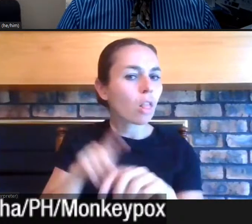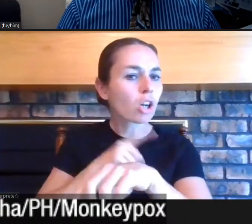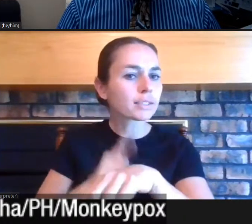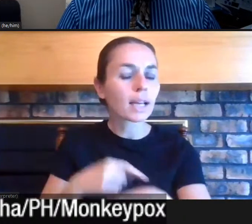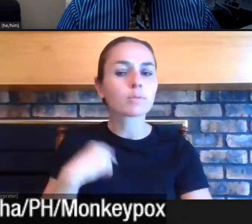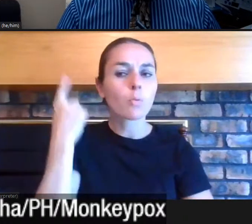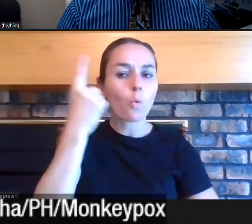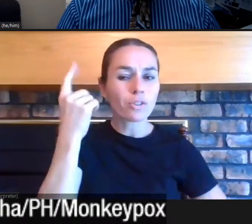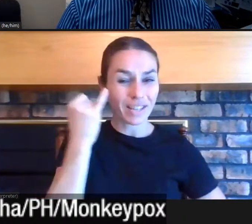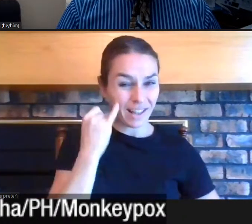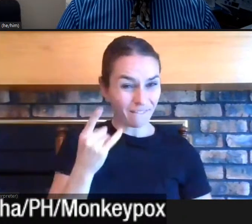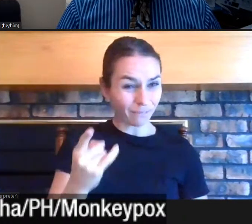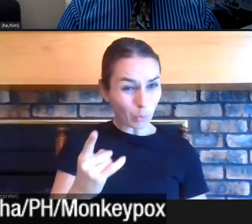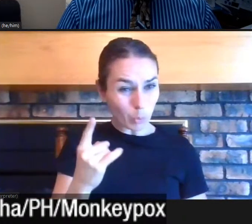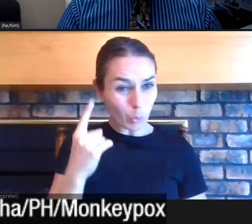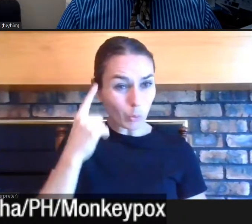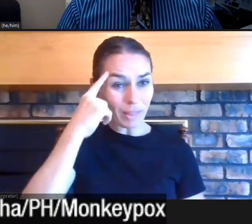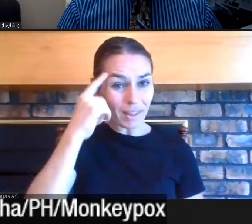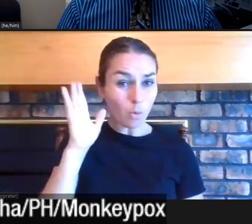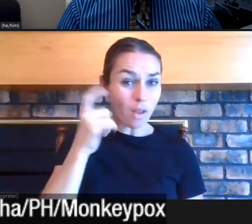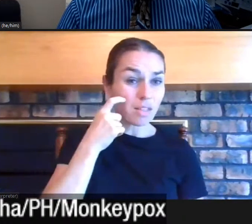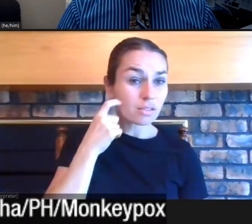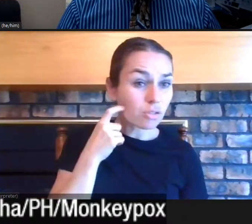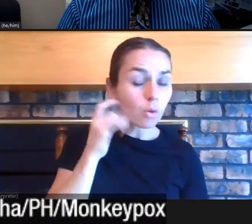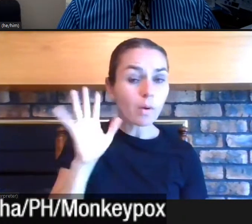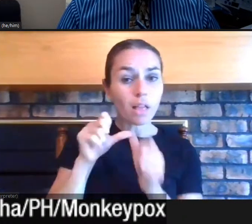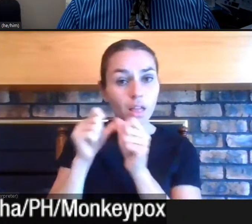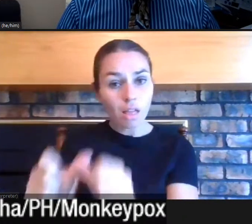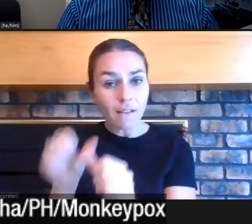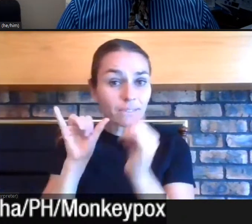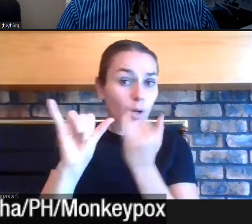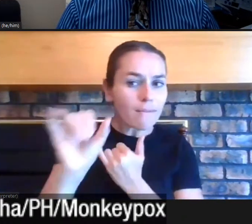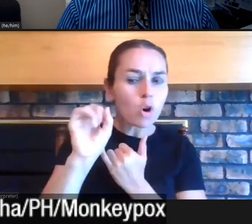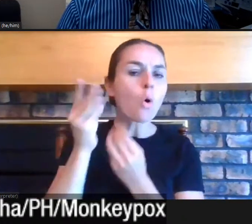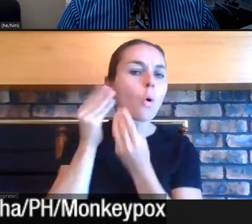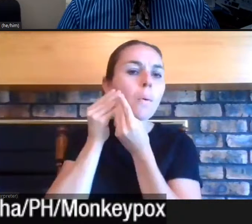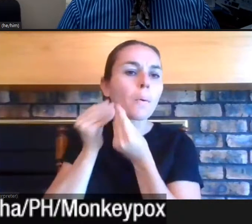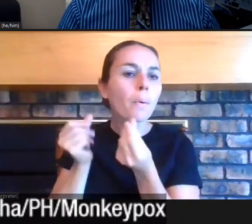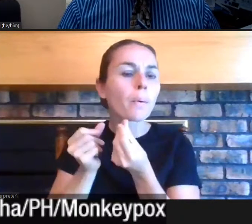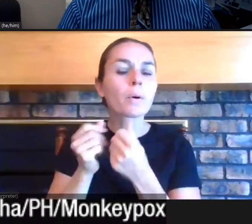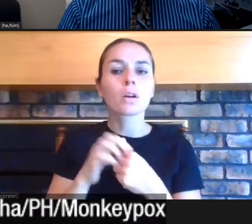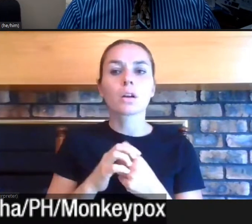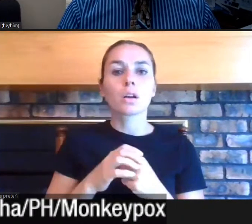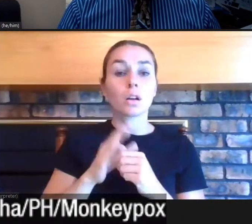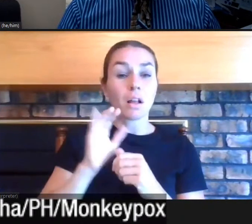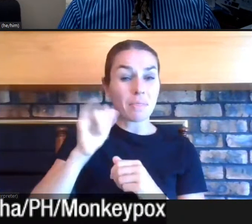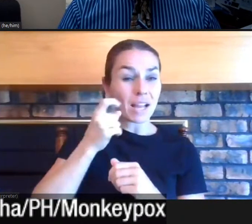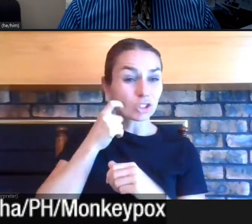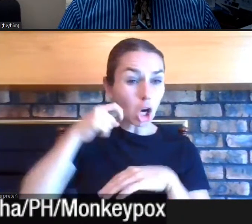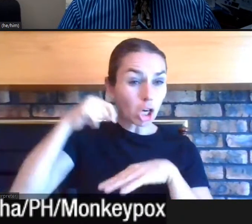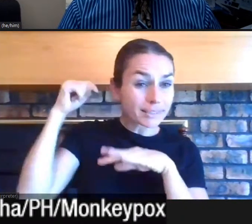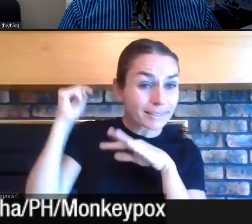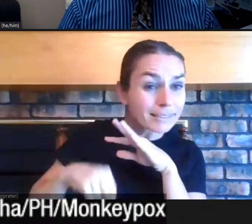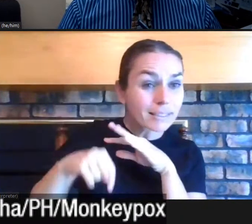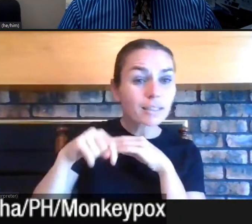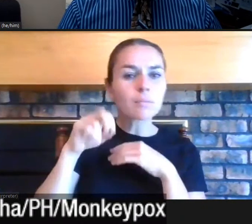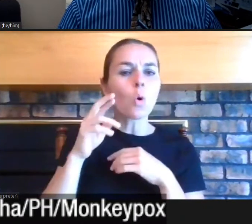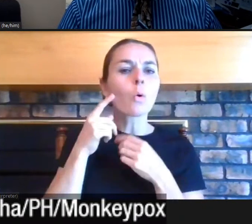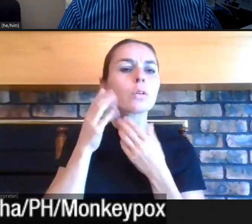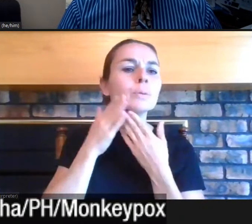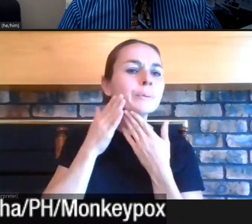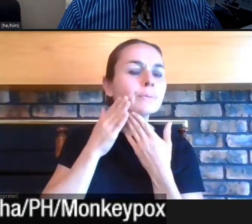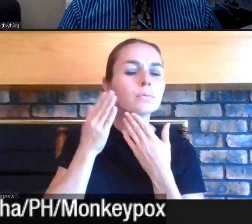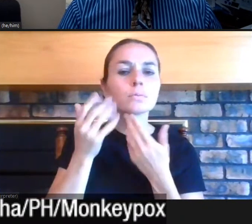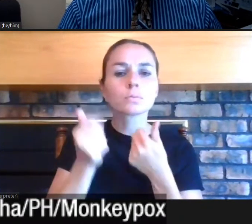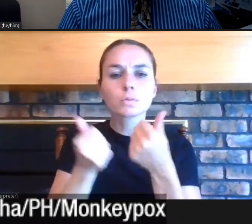scars might appear if they end up going away, the depth of scars, anything you have to offer about that information. I would appreciate it.